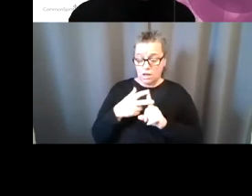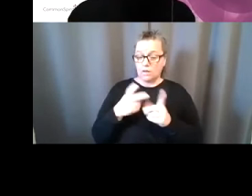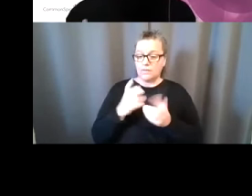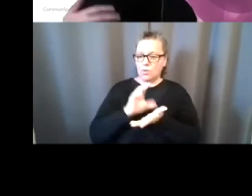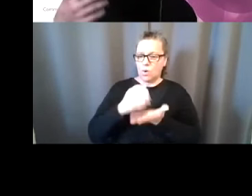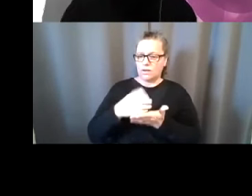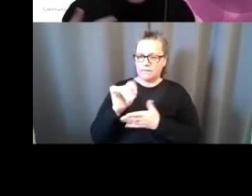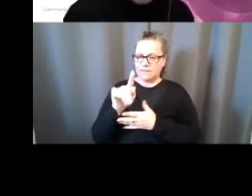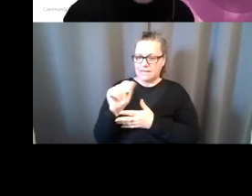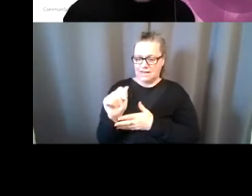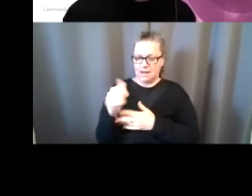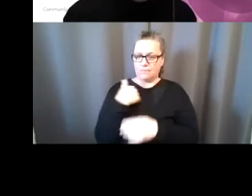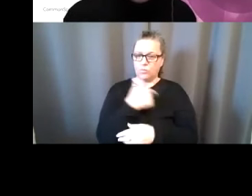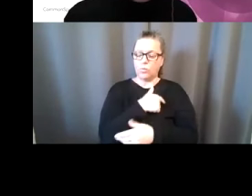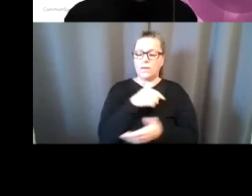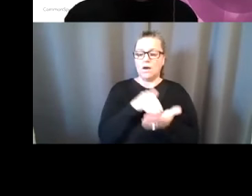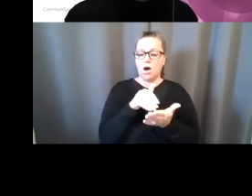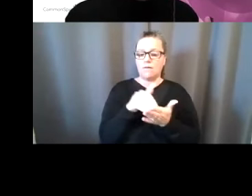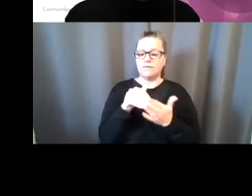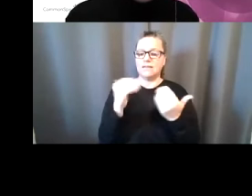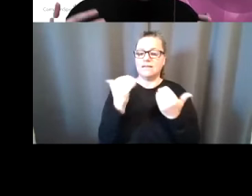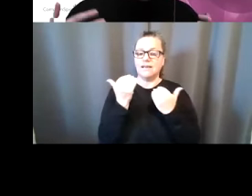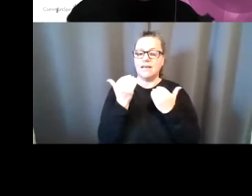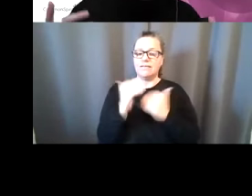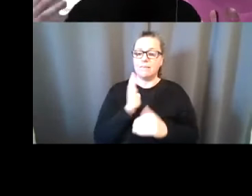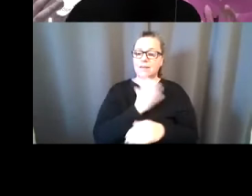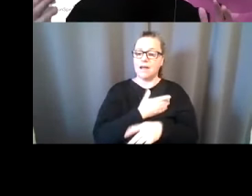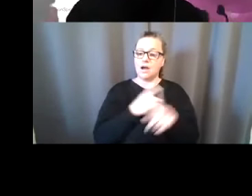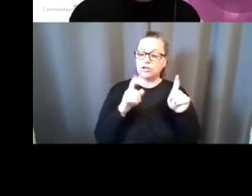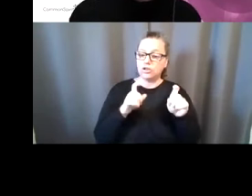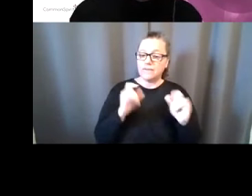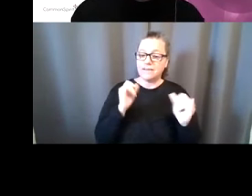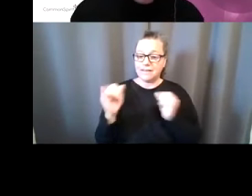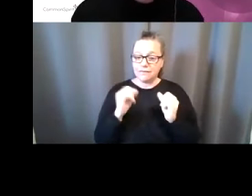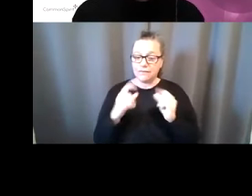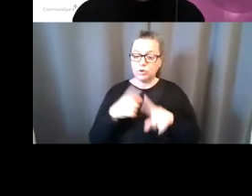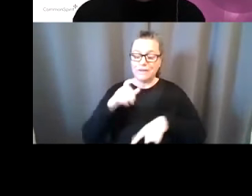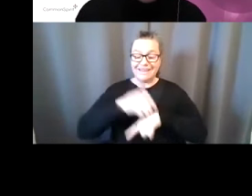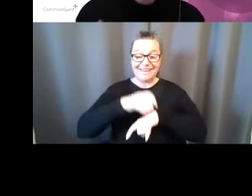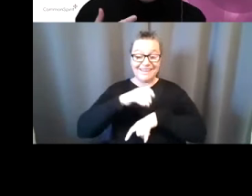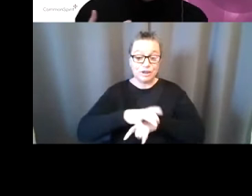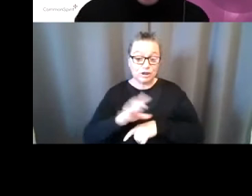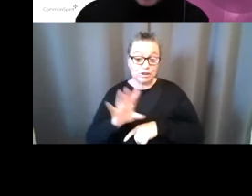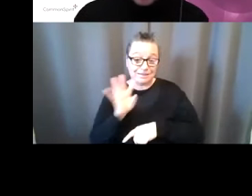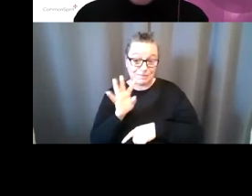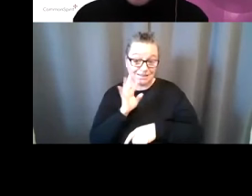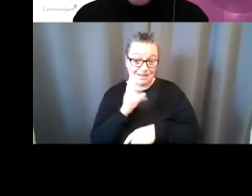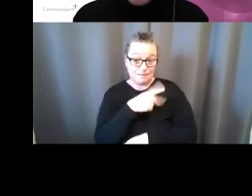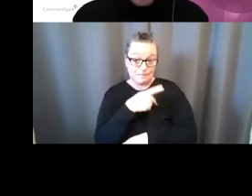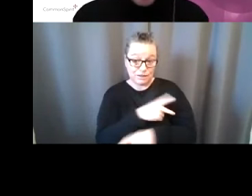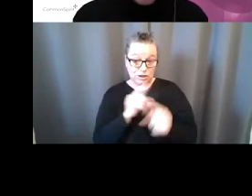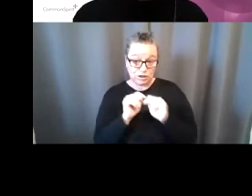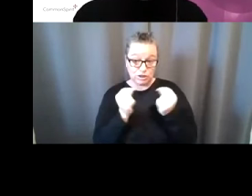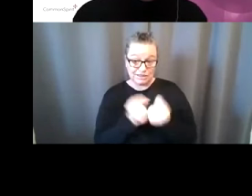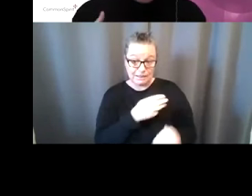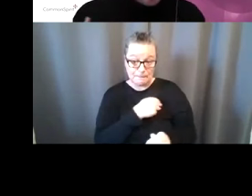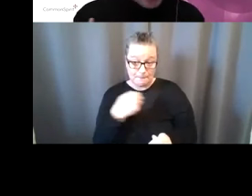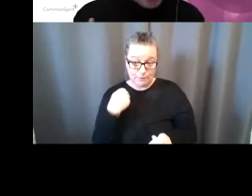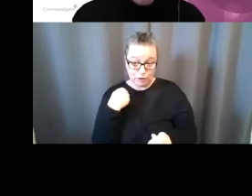and patients, we often limit our surveys or interviews to English-speaking patients or team members,